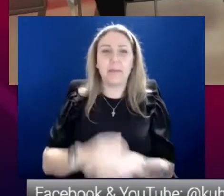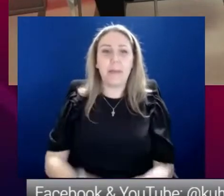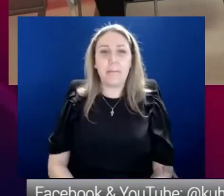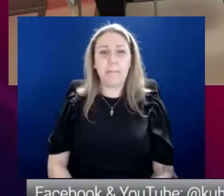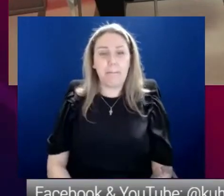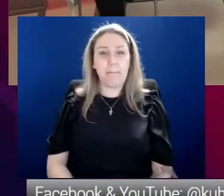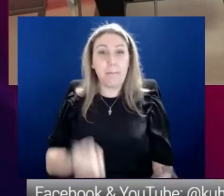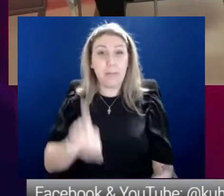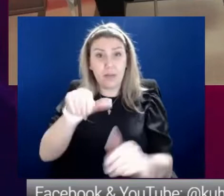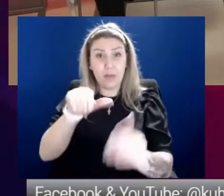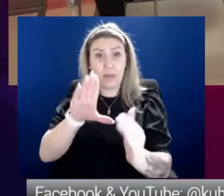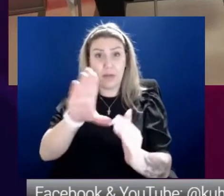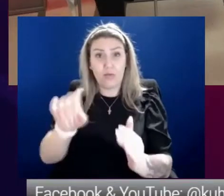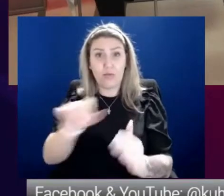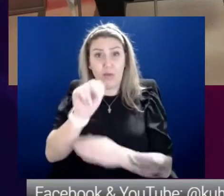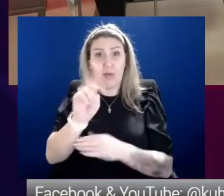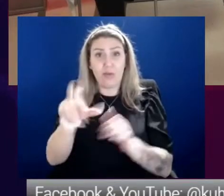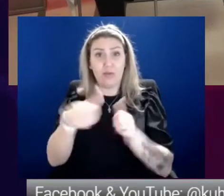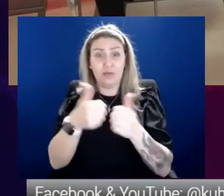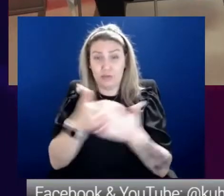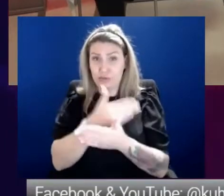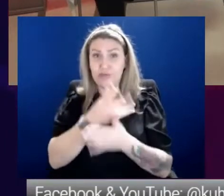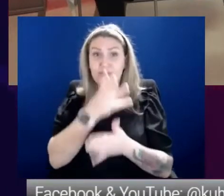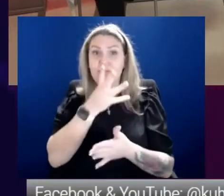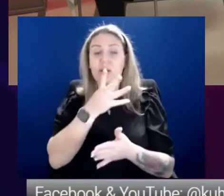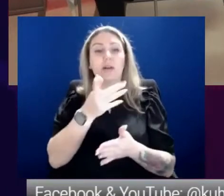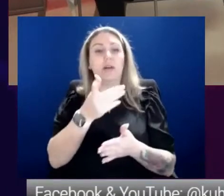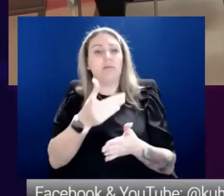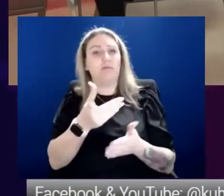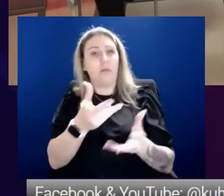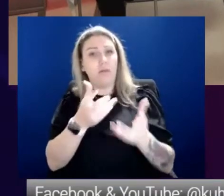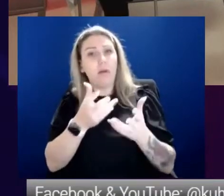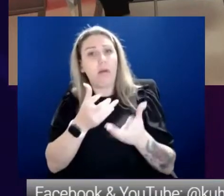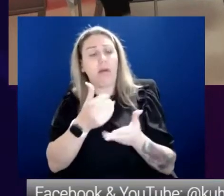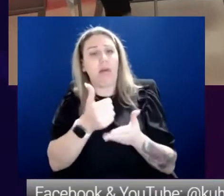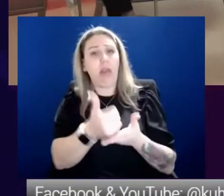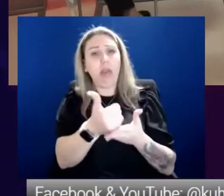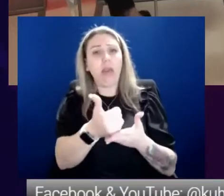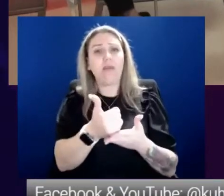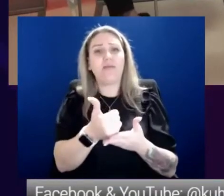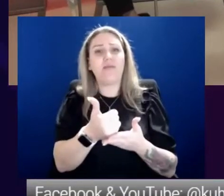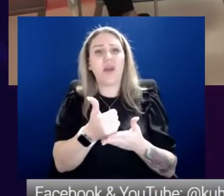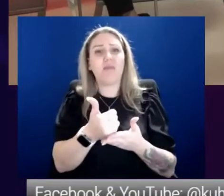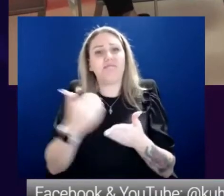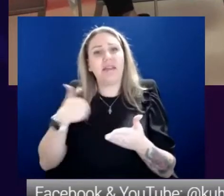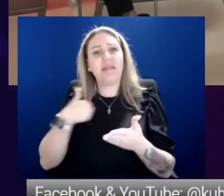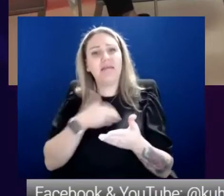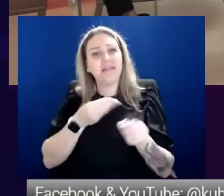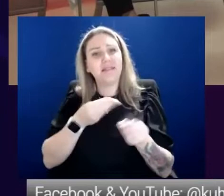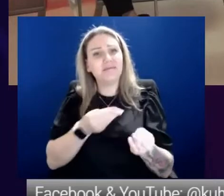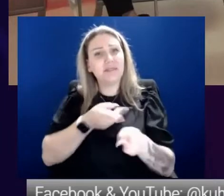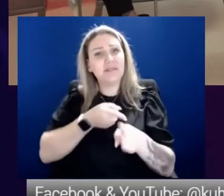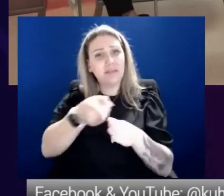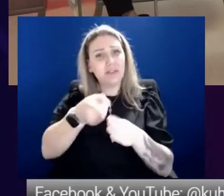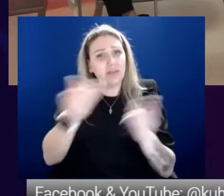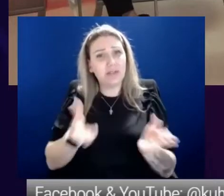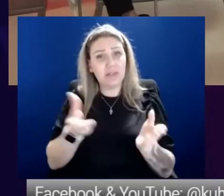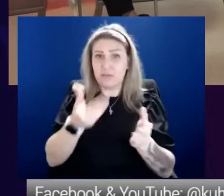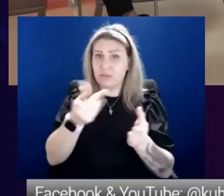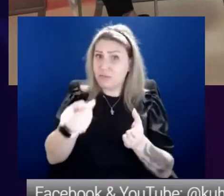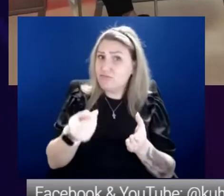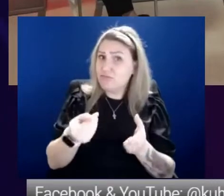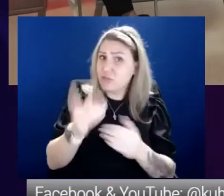new mom that prompted you to get help from lactation experts here. What were some of the challenges? Are you comfortable sharing those so that